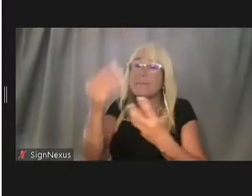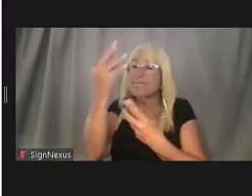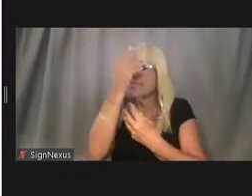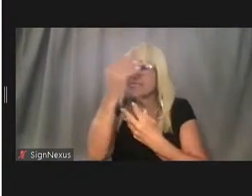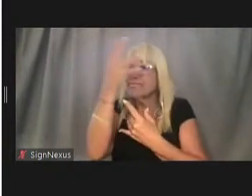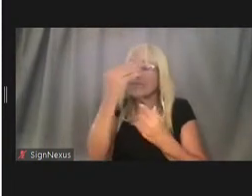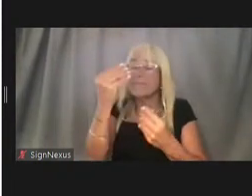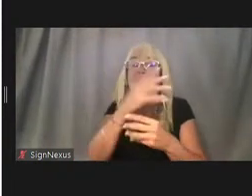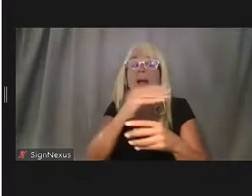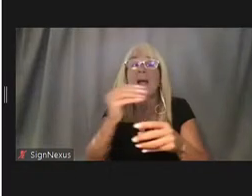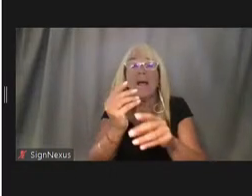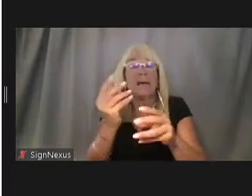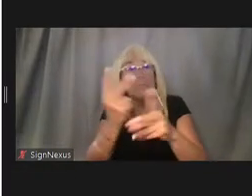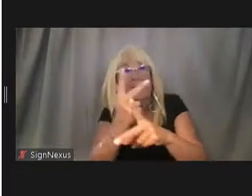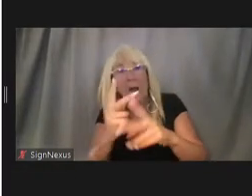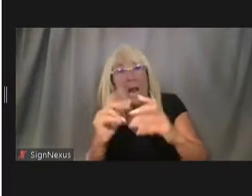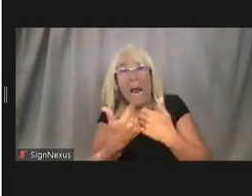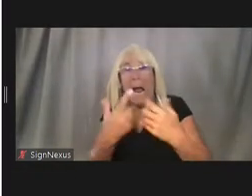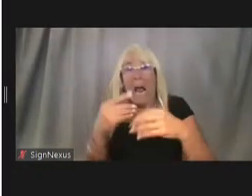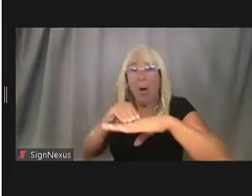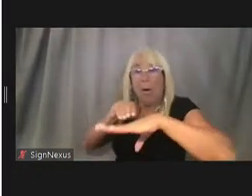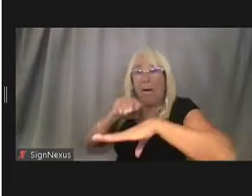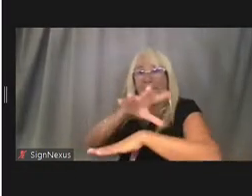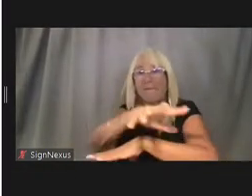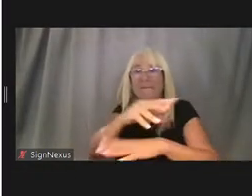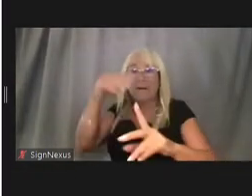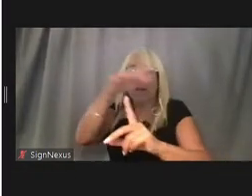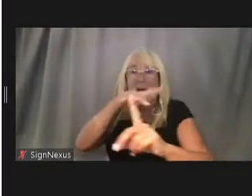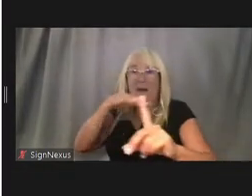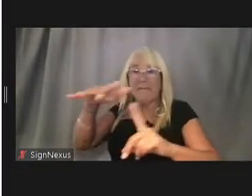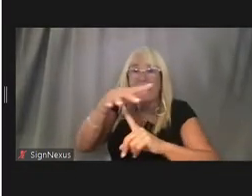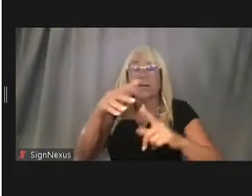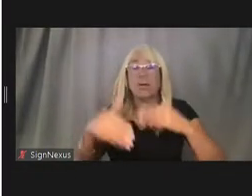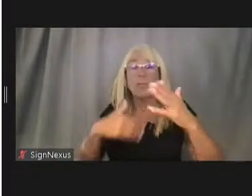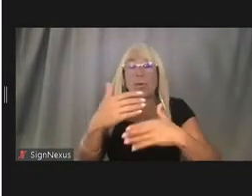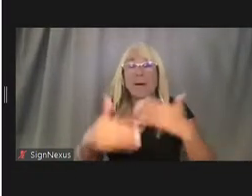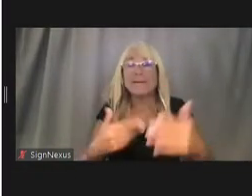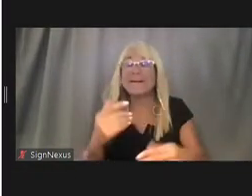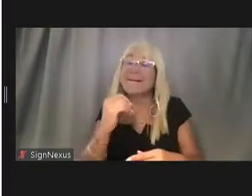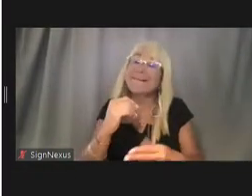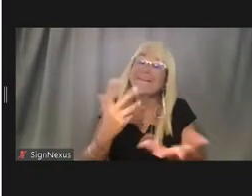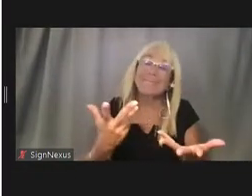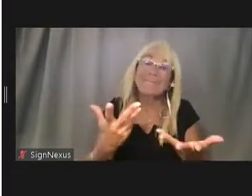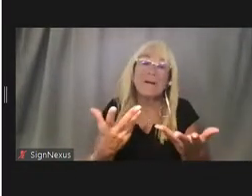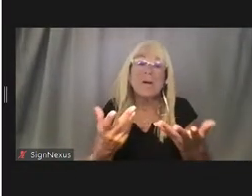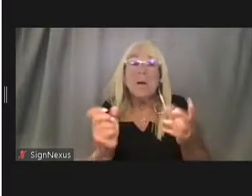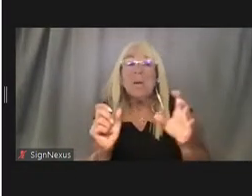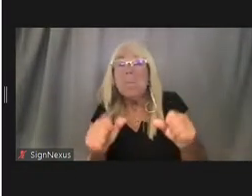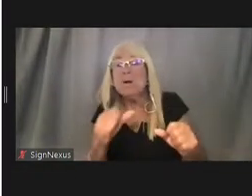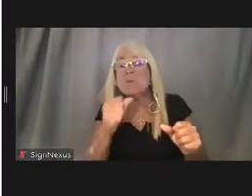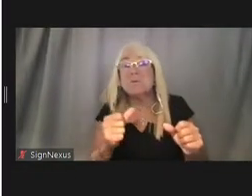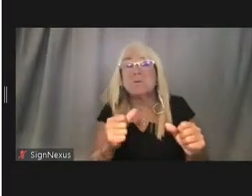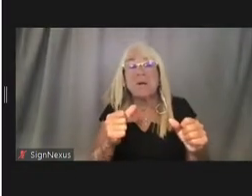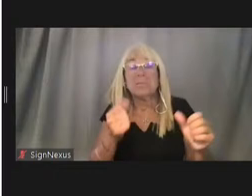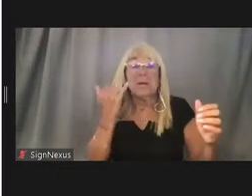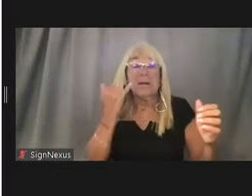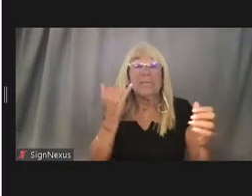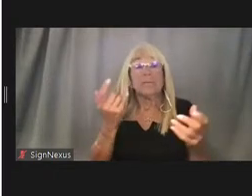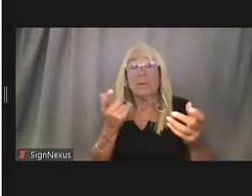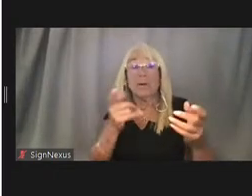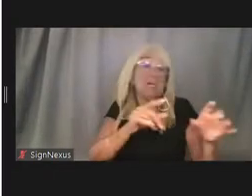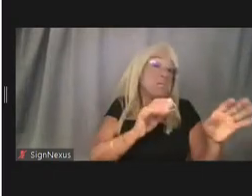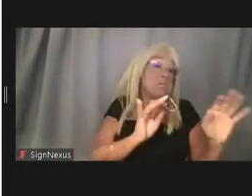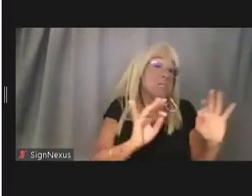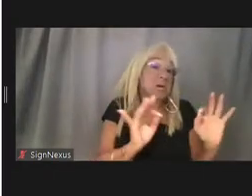in the decision-making process for a proposed action that is not likely to have significant effects or when the significance of the effect is